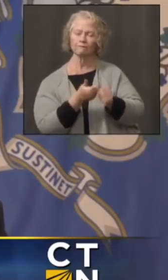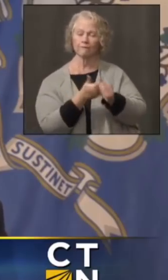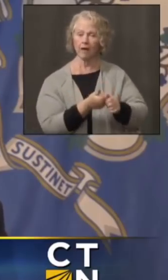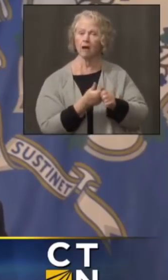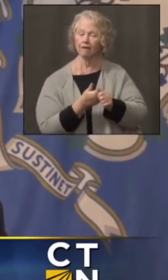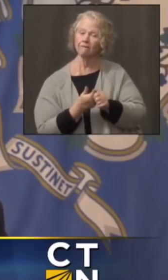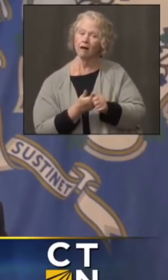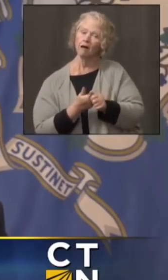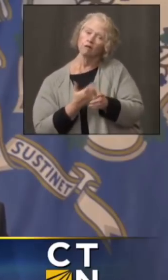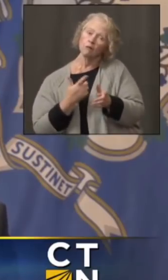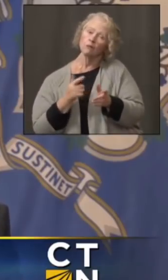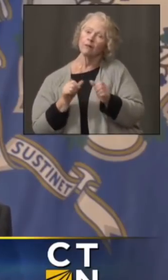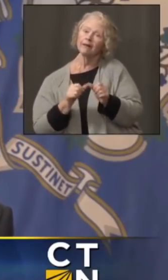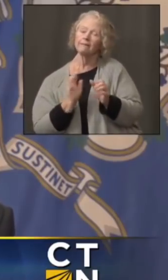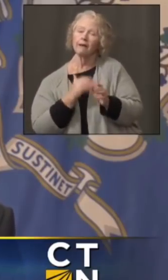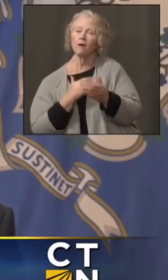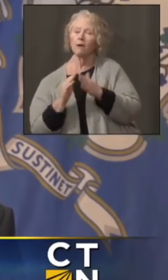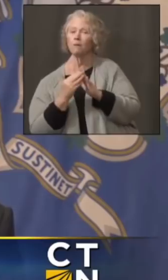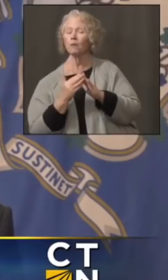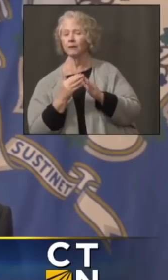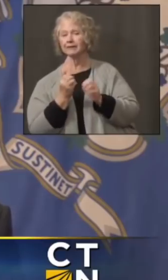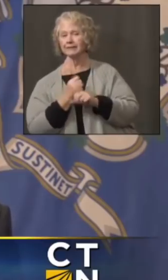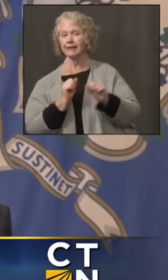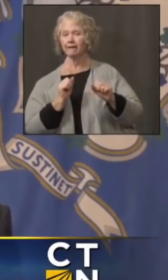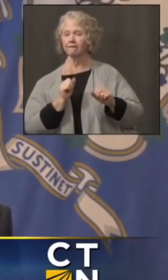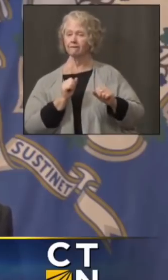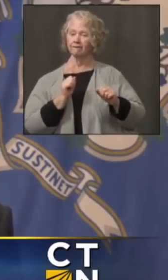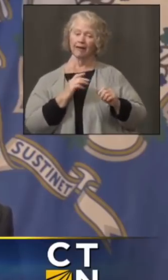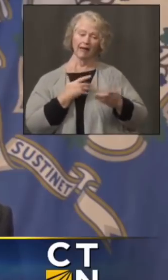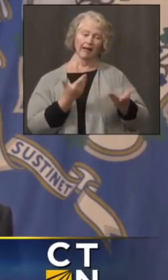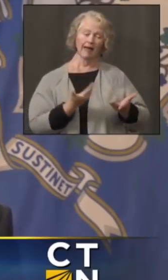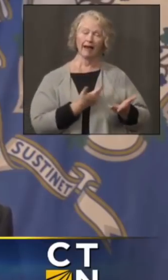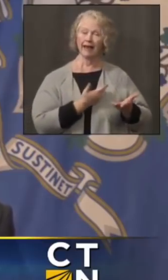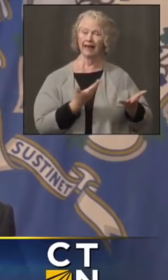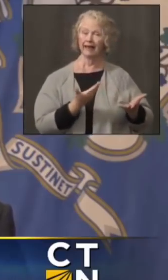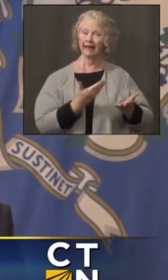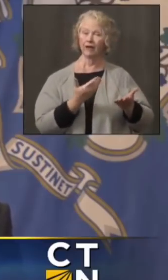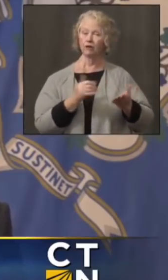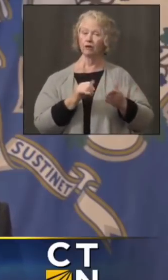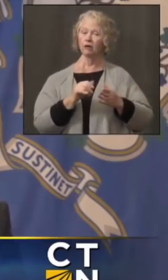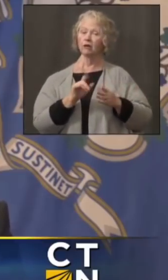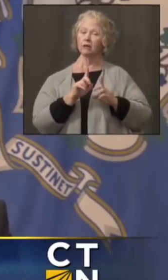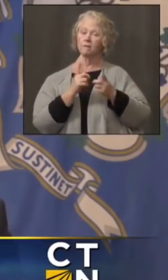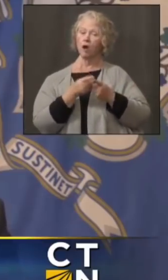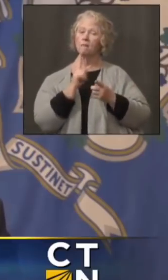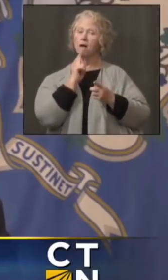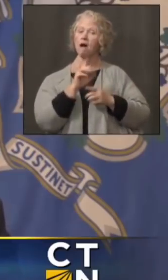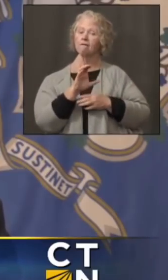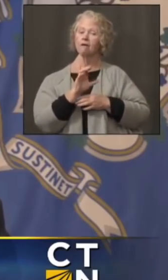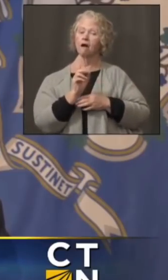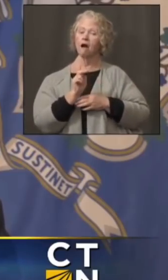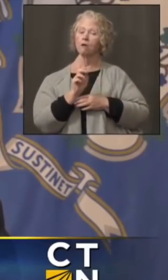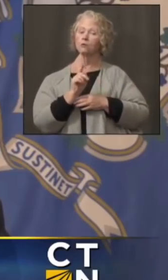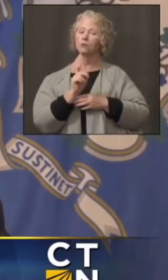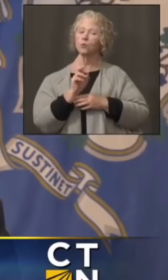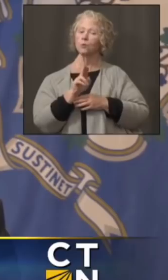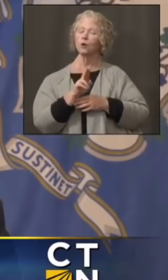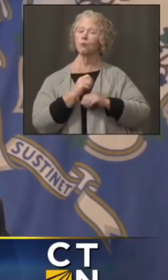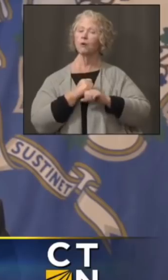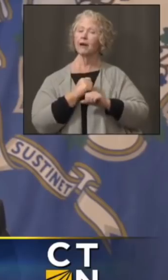same token, consumer protection here at the state level, we're going to be looking at liquor licenses and see what flexibility we have